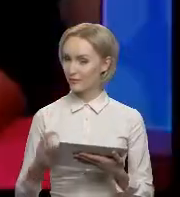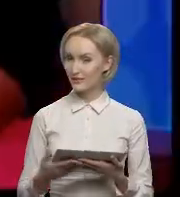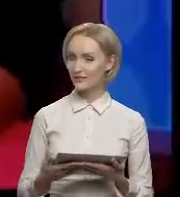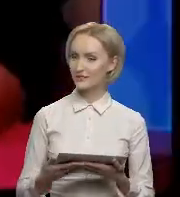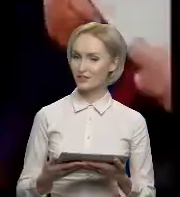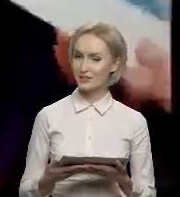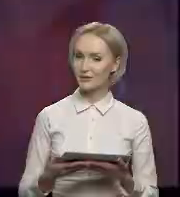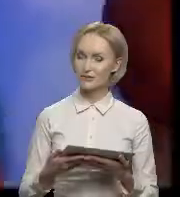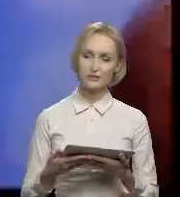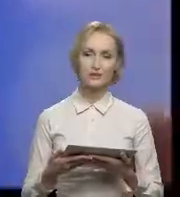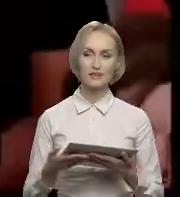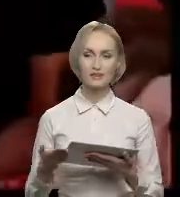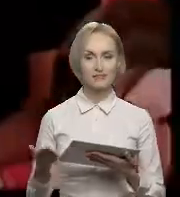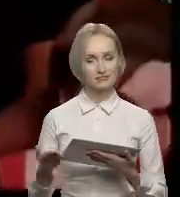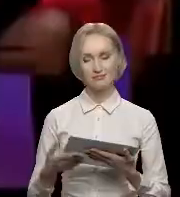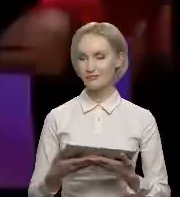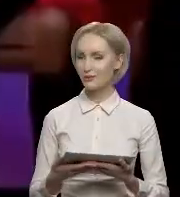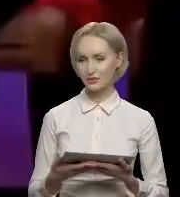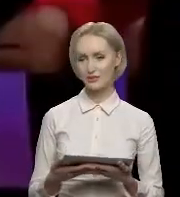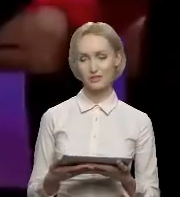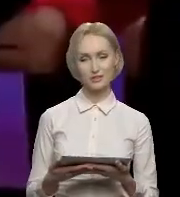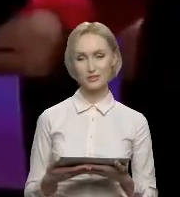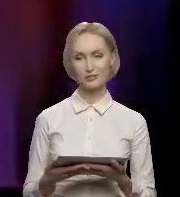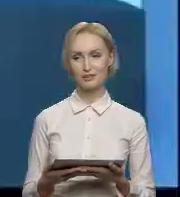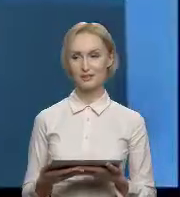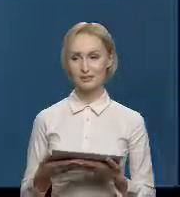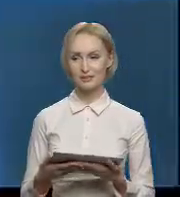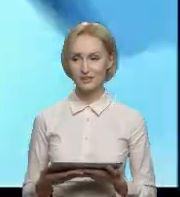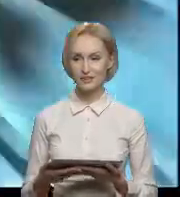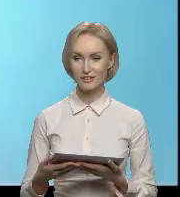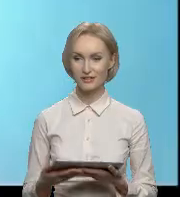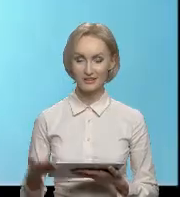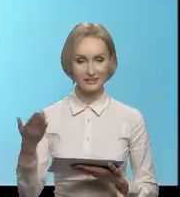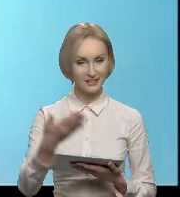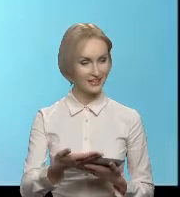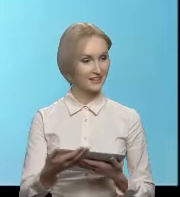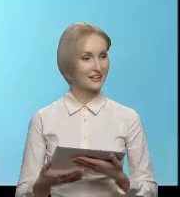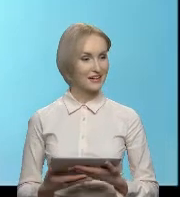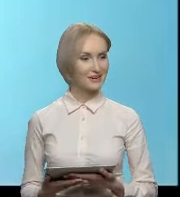Who's out the line? Tyrone. Devin. Jamar. Right now.